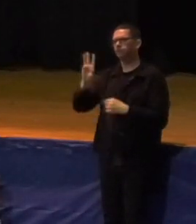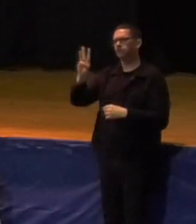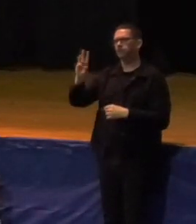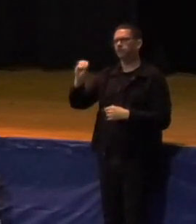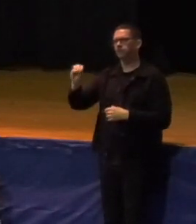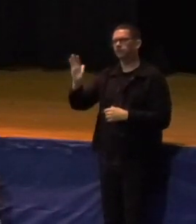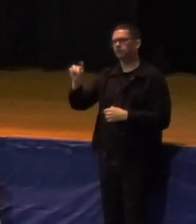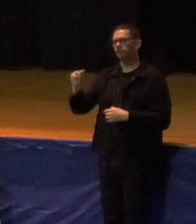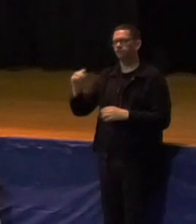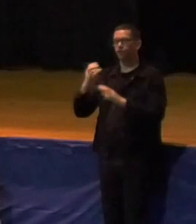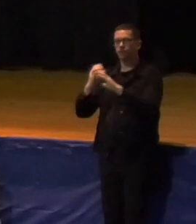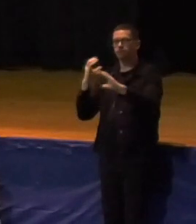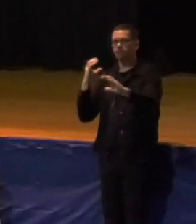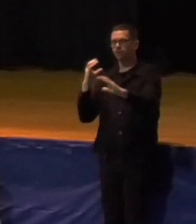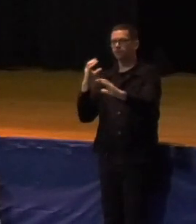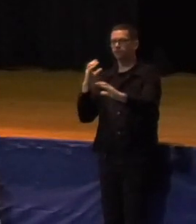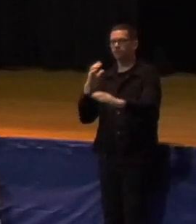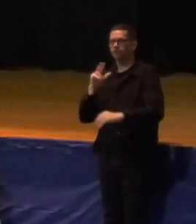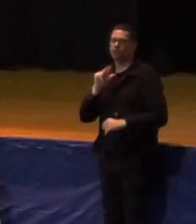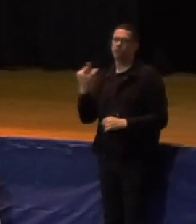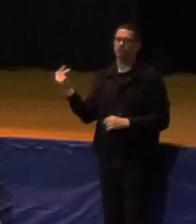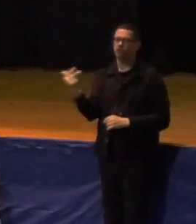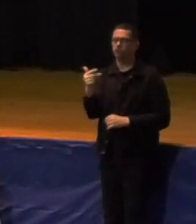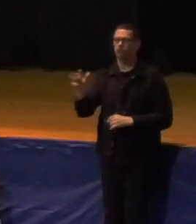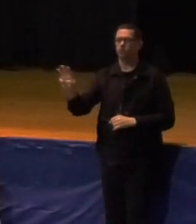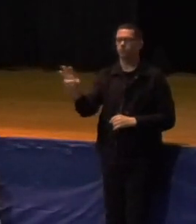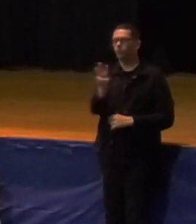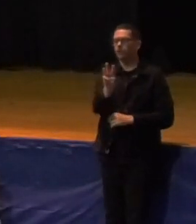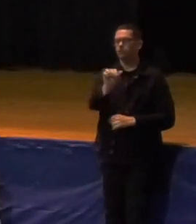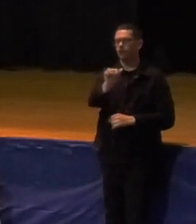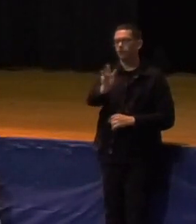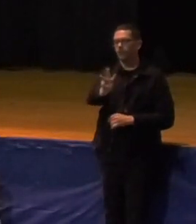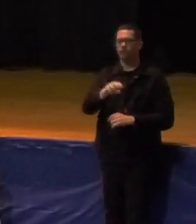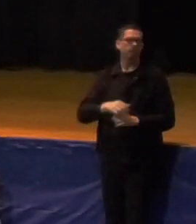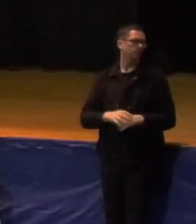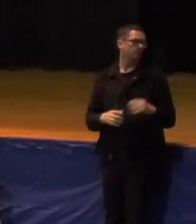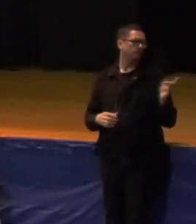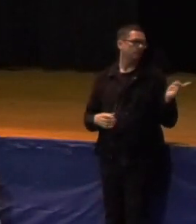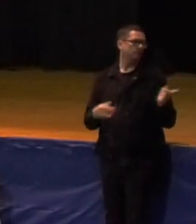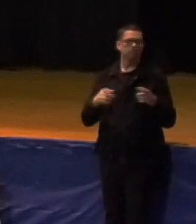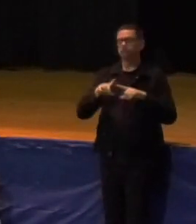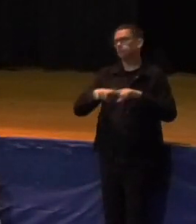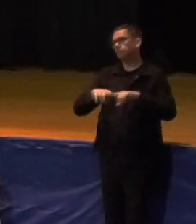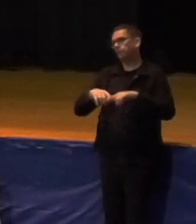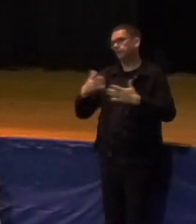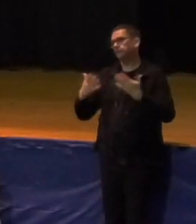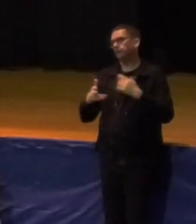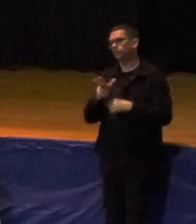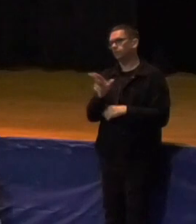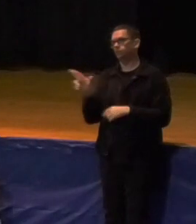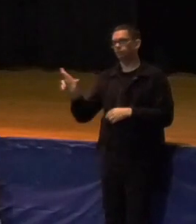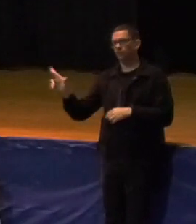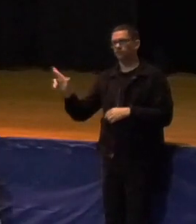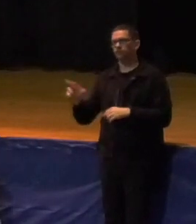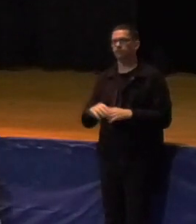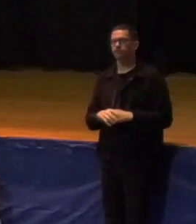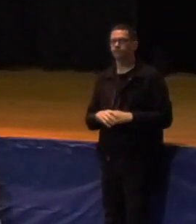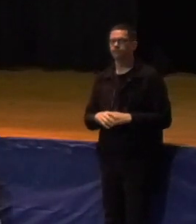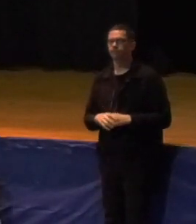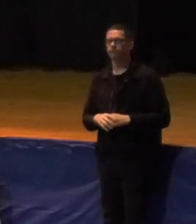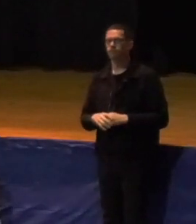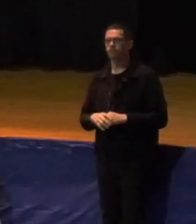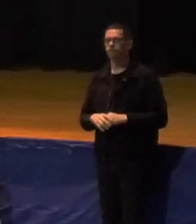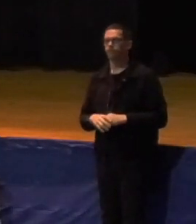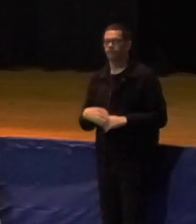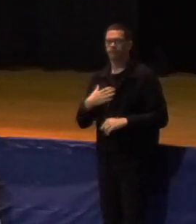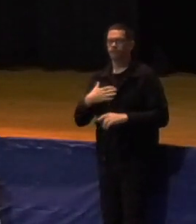west onto Arborway, to go to parts. Depending on it. Depending. They might actually go right up to Newbie. My bottom